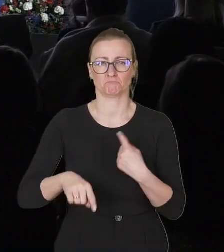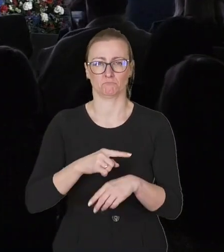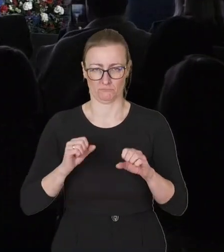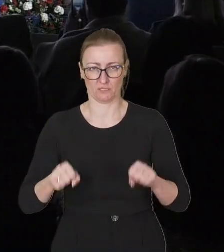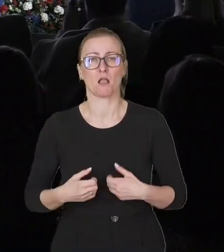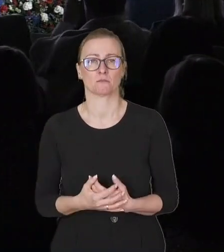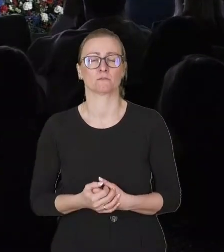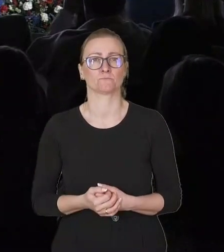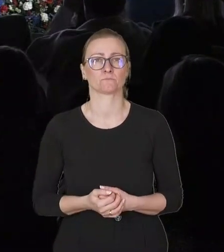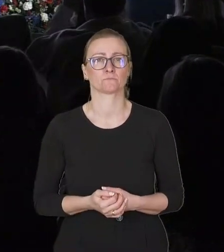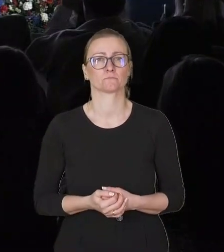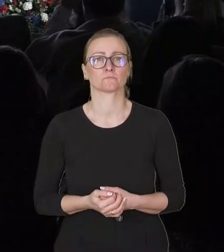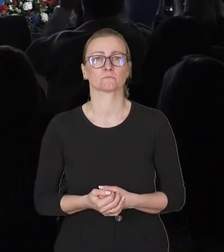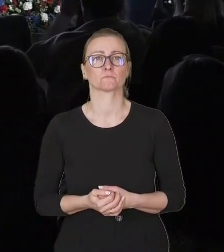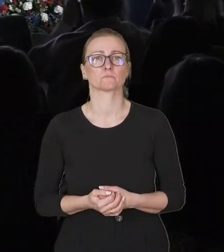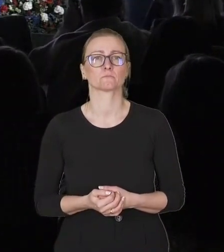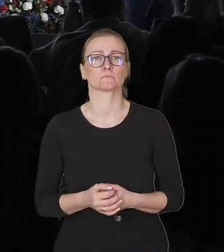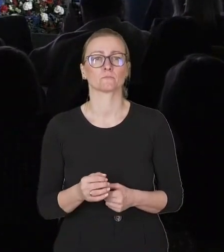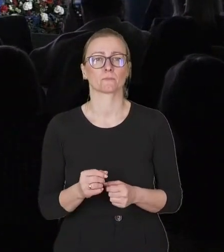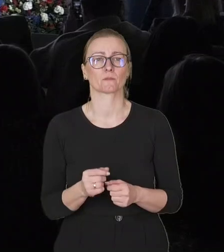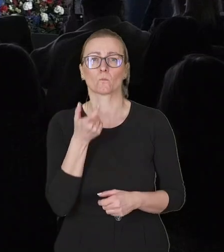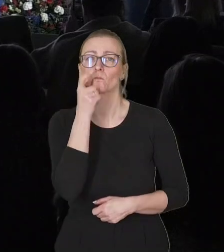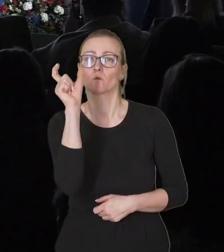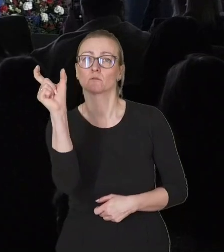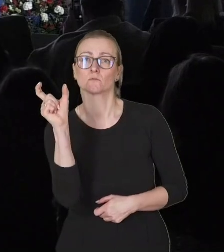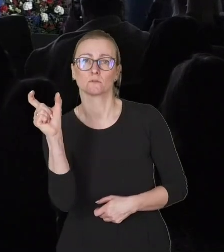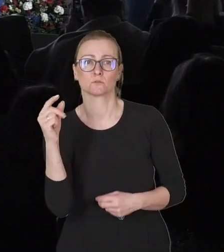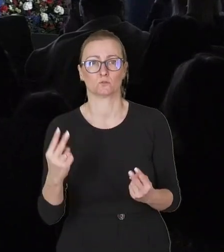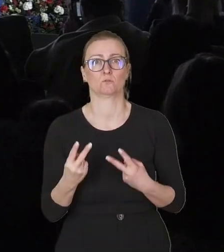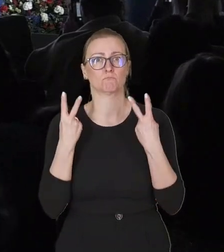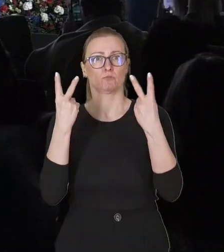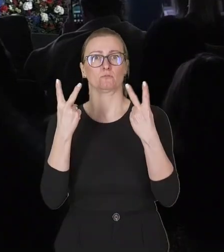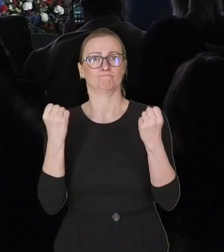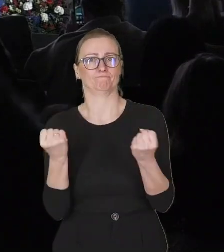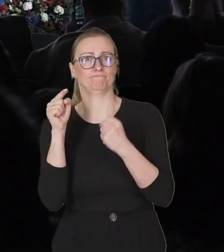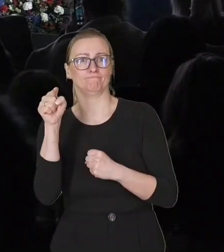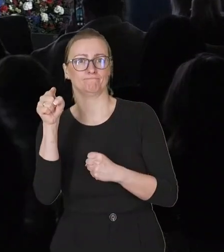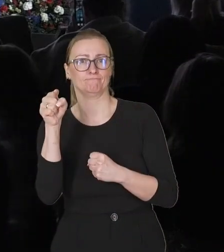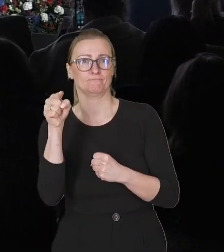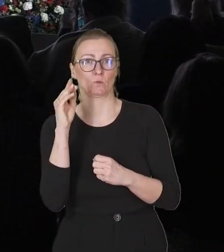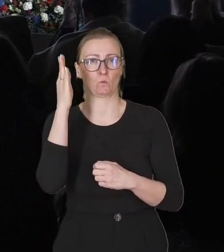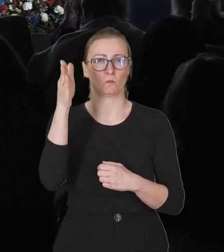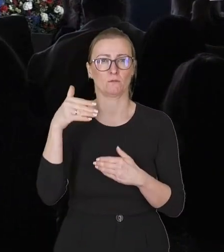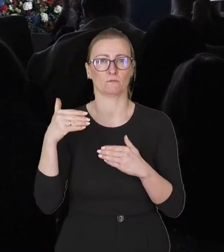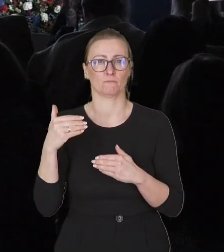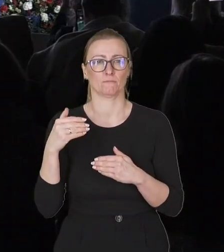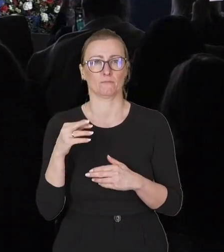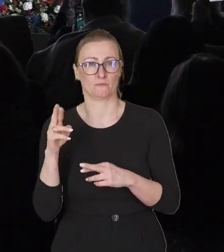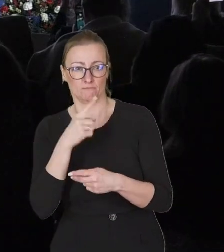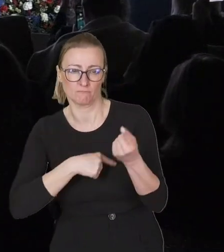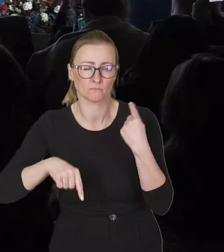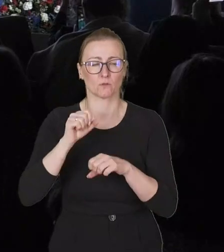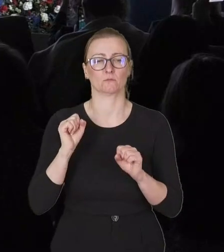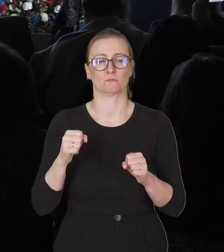cloud. That will be a nice, there will be a nice way of